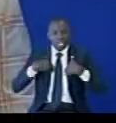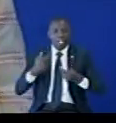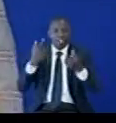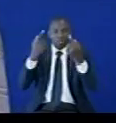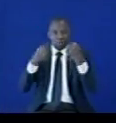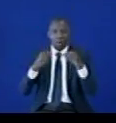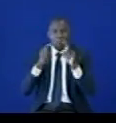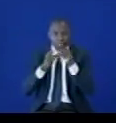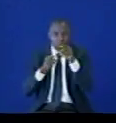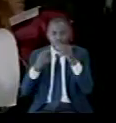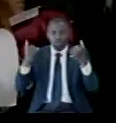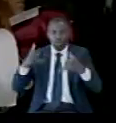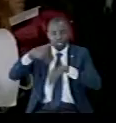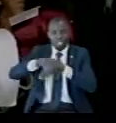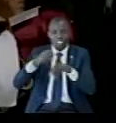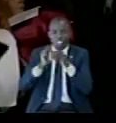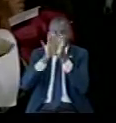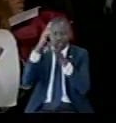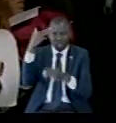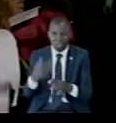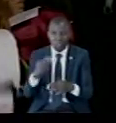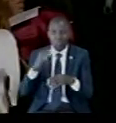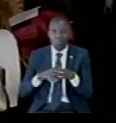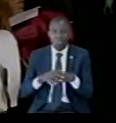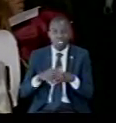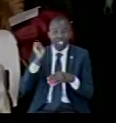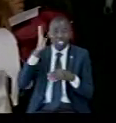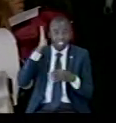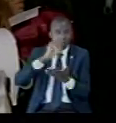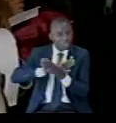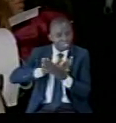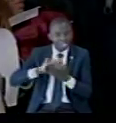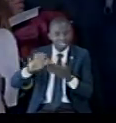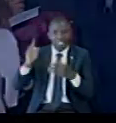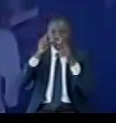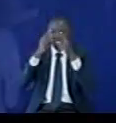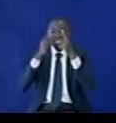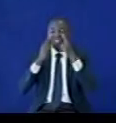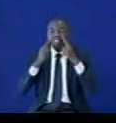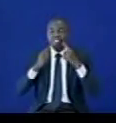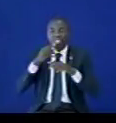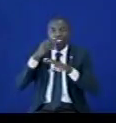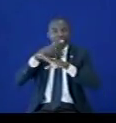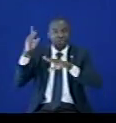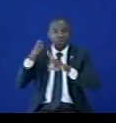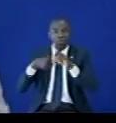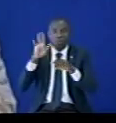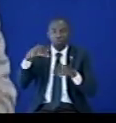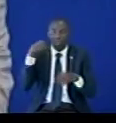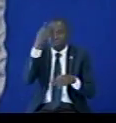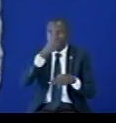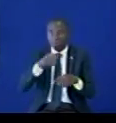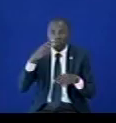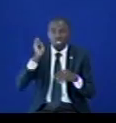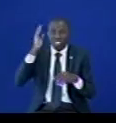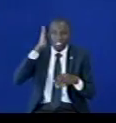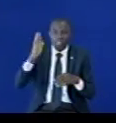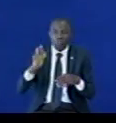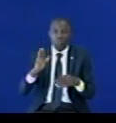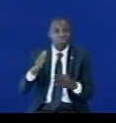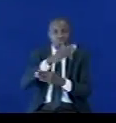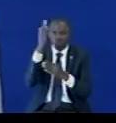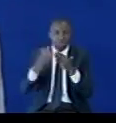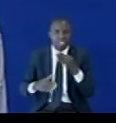come tonight. He'll wipe the tears of your face, wipe everything away. It will